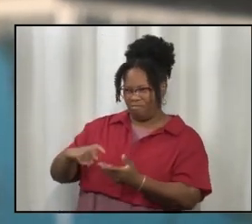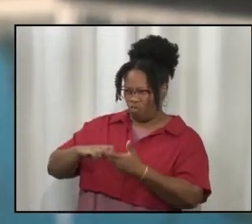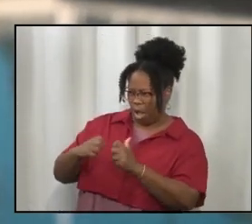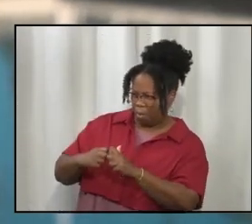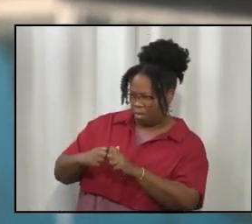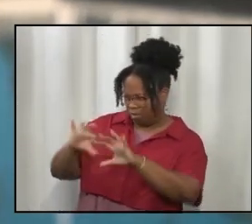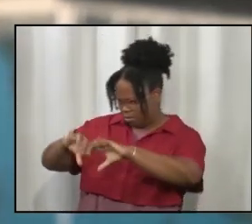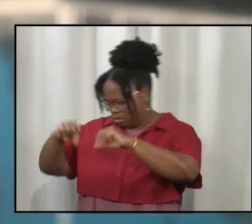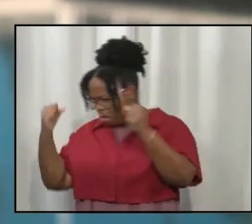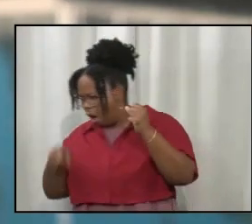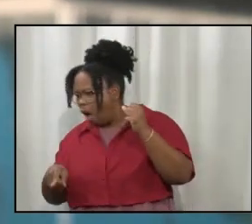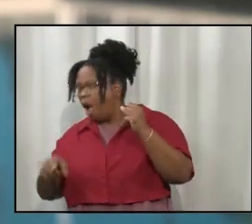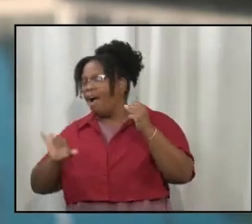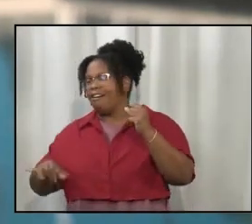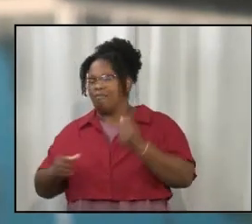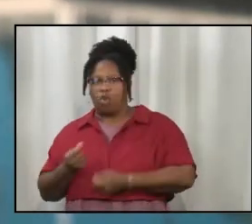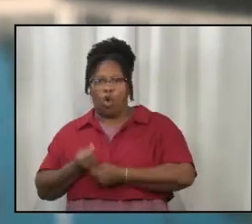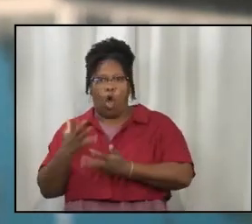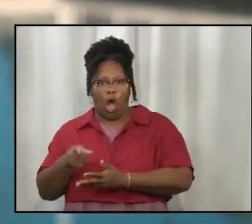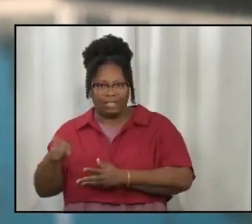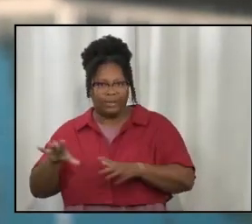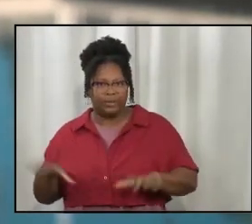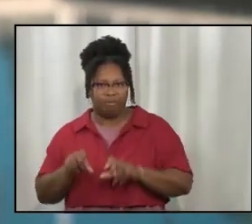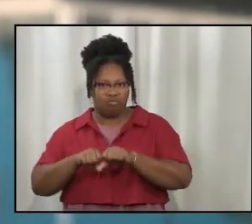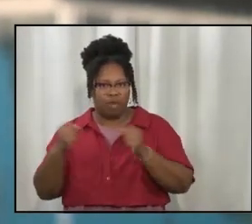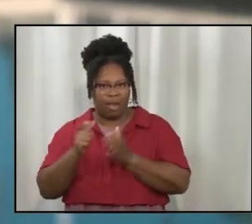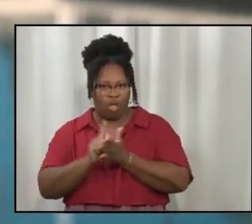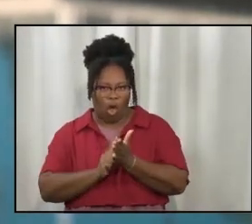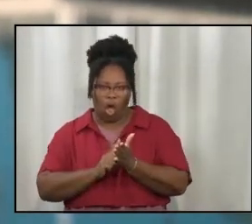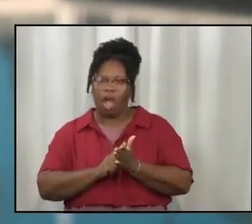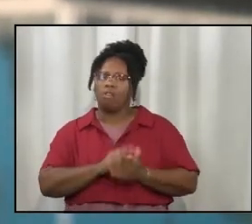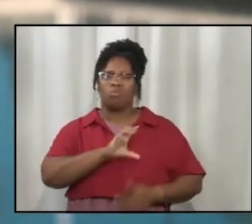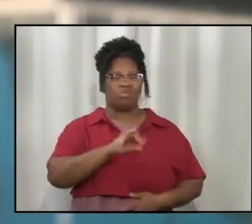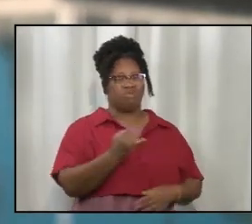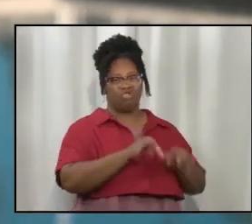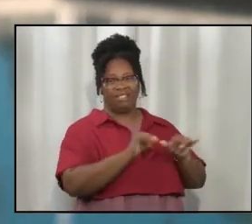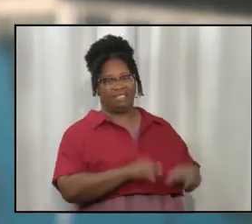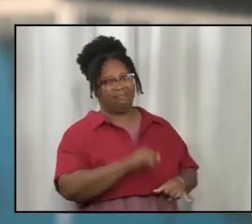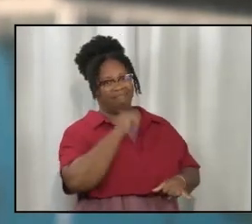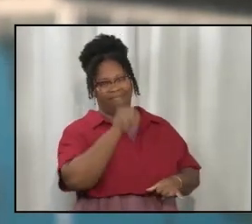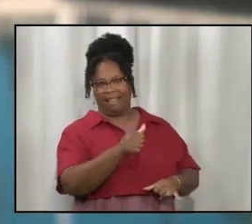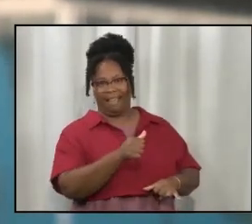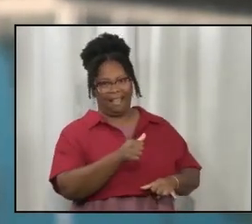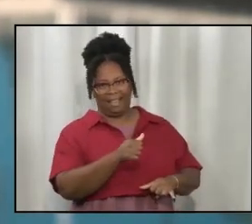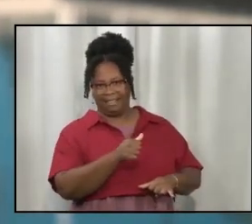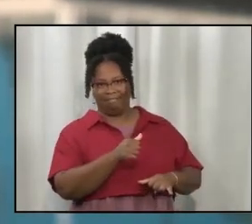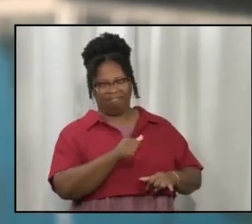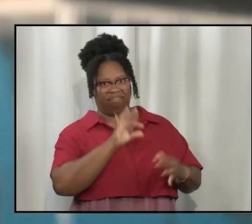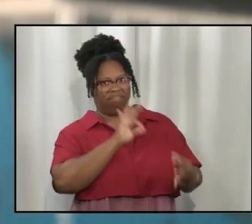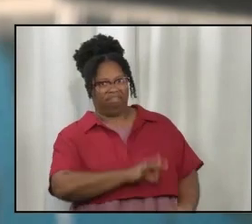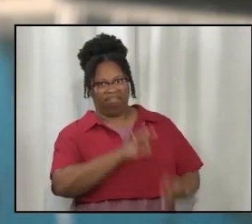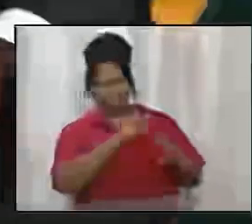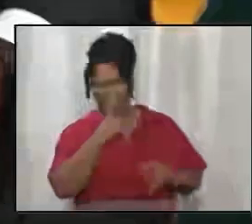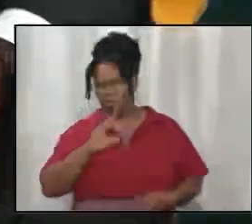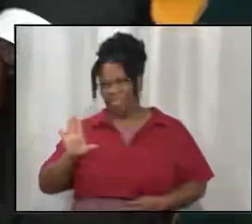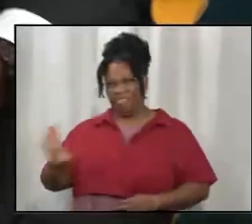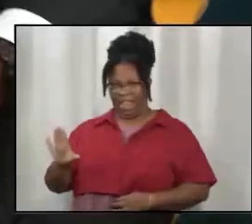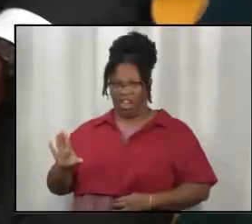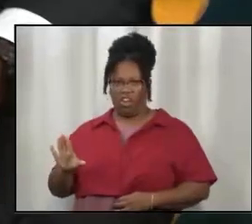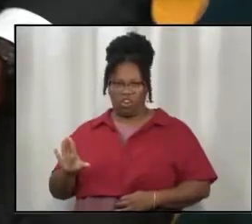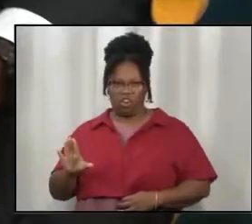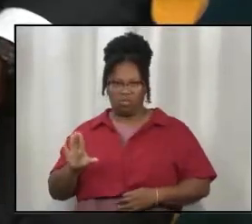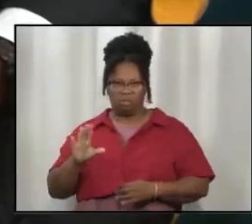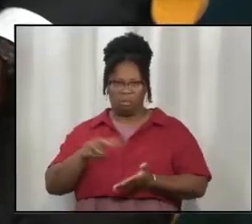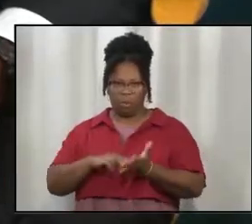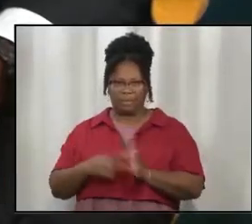act. We believe the traditional criminal justice system is not well equipped for it. So we've come up with our own strategies and our own solutions.